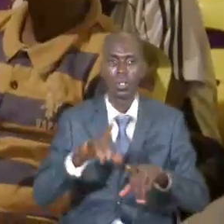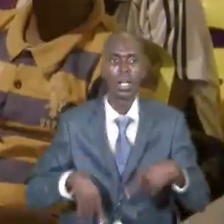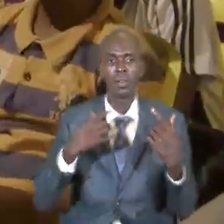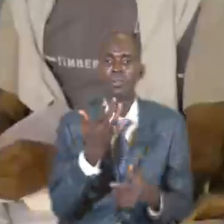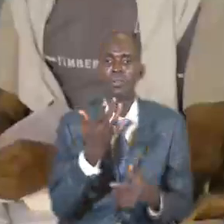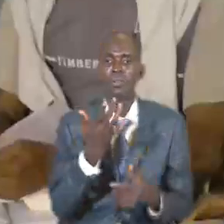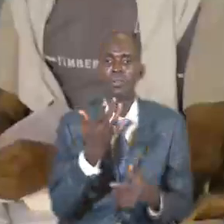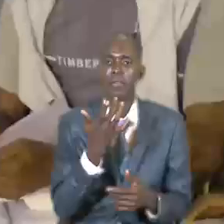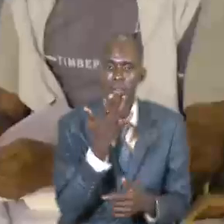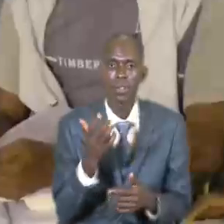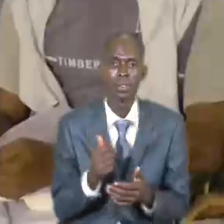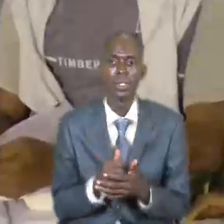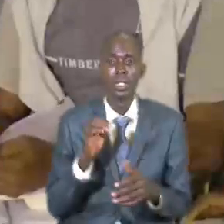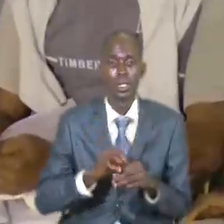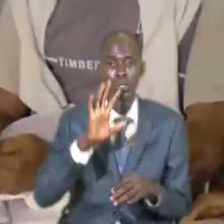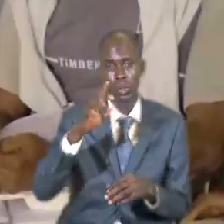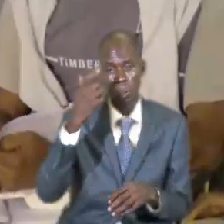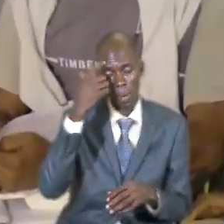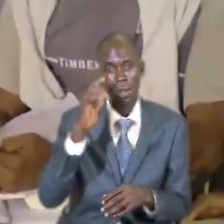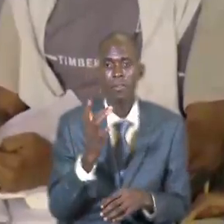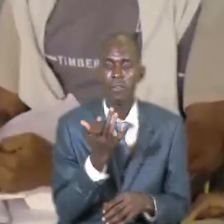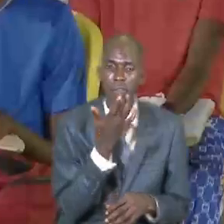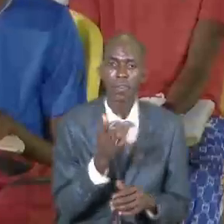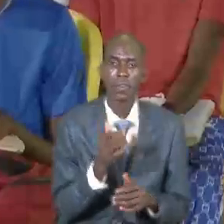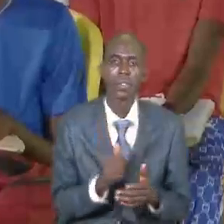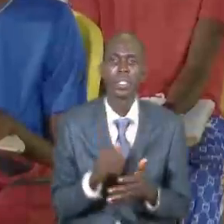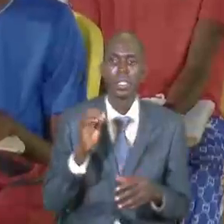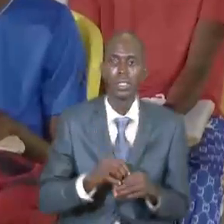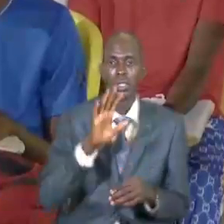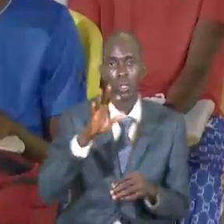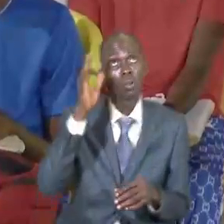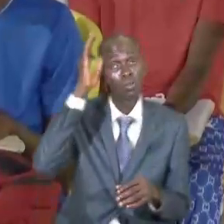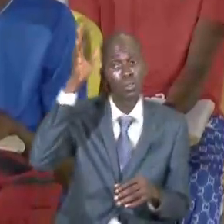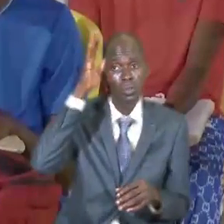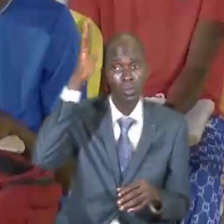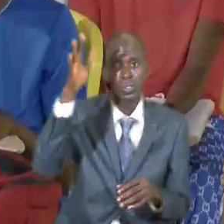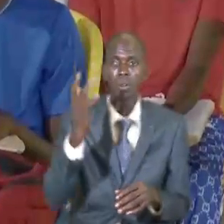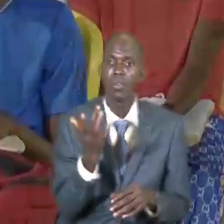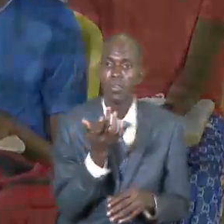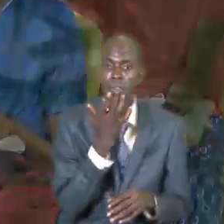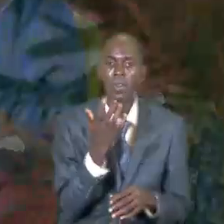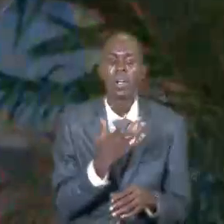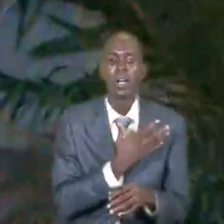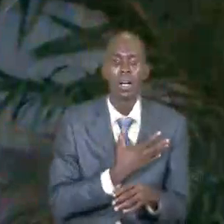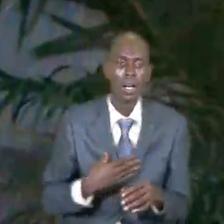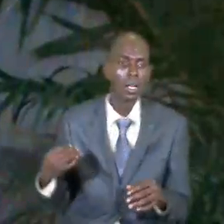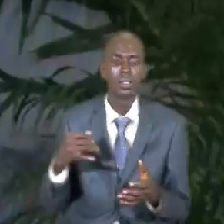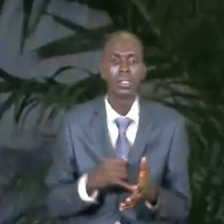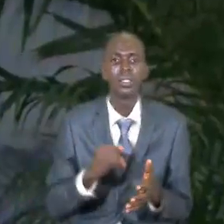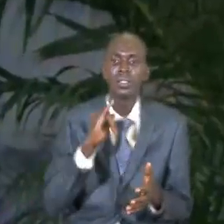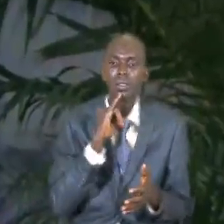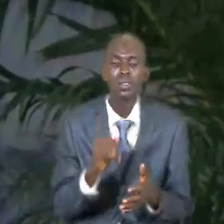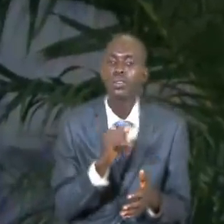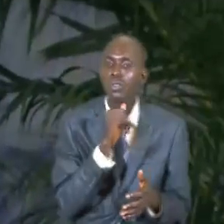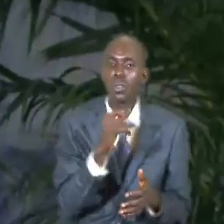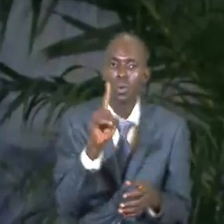mind, favor. Your destiny, favor. And it is unmerited favor. He said, and the grace